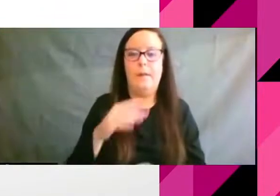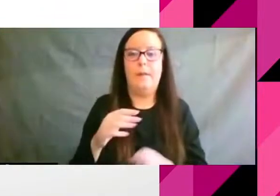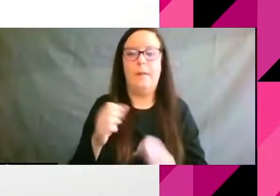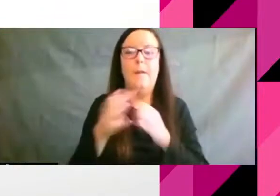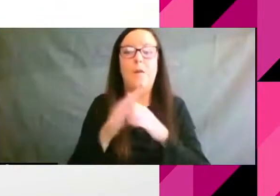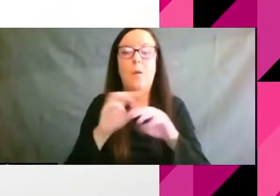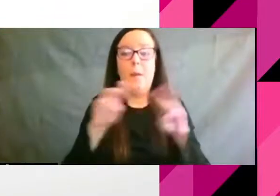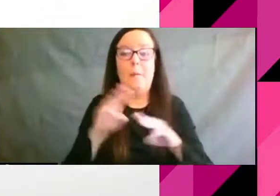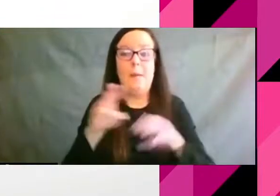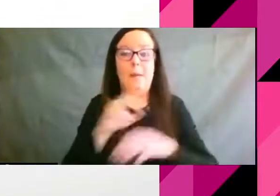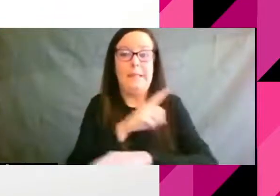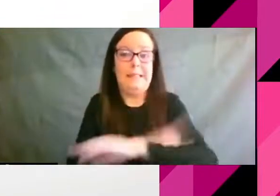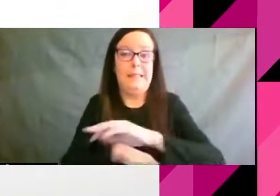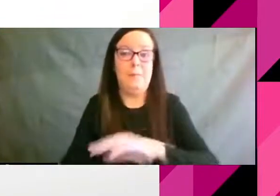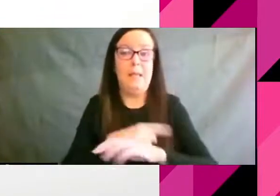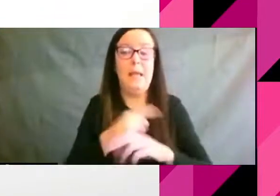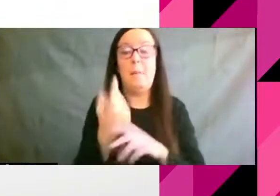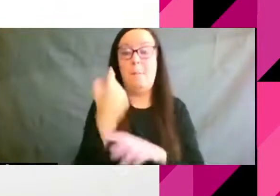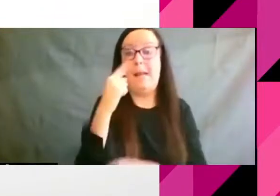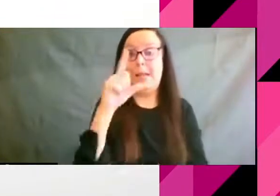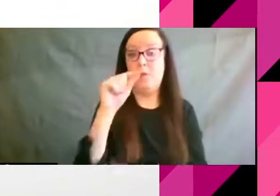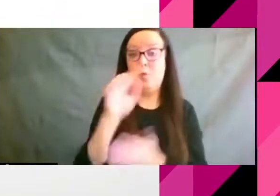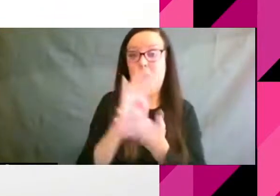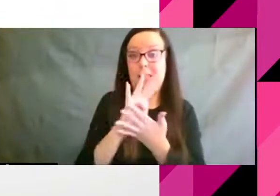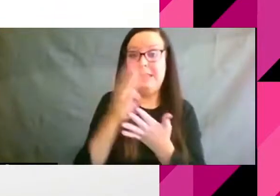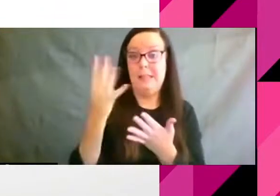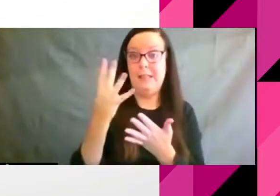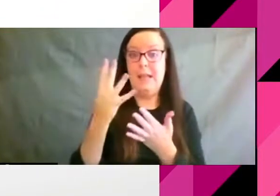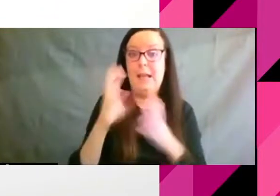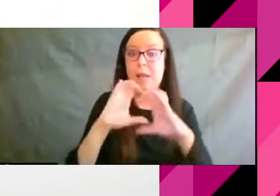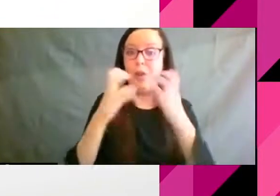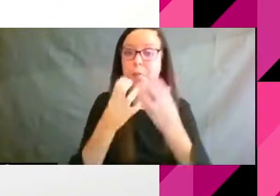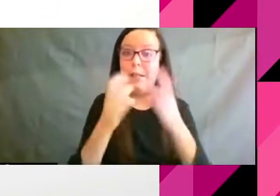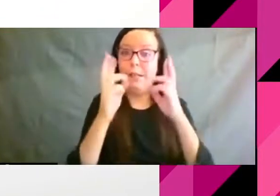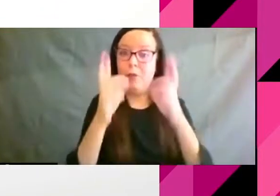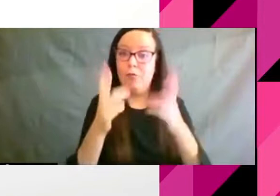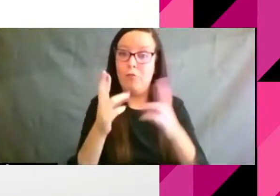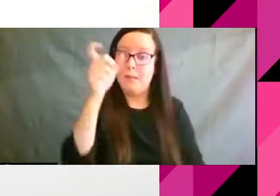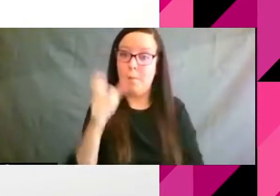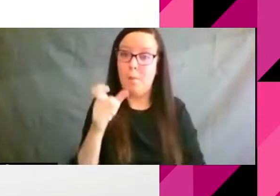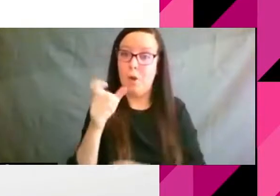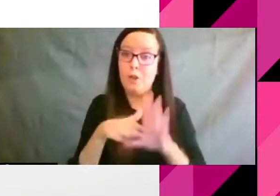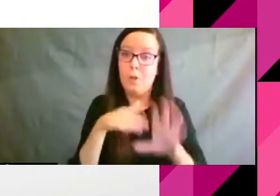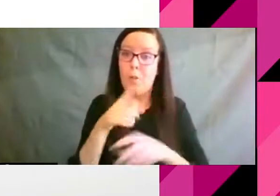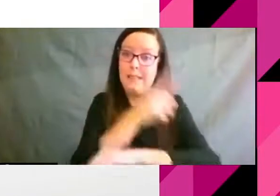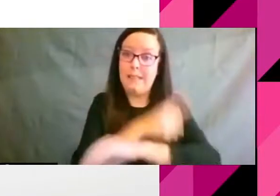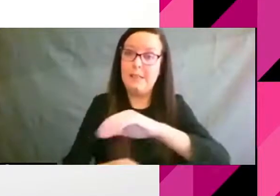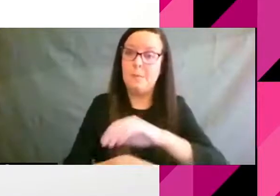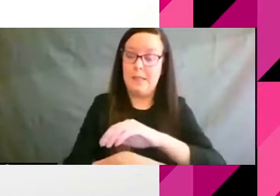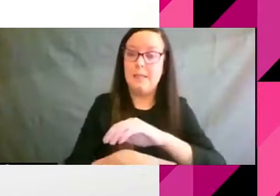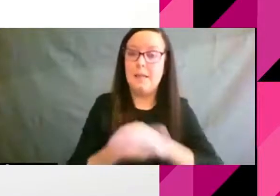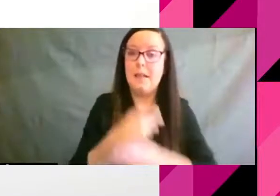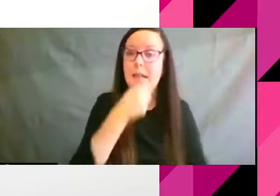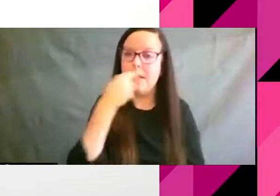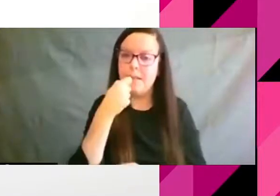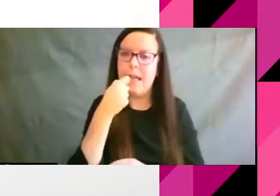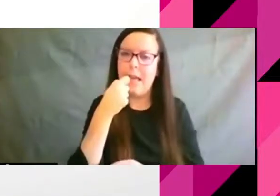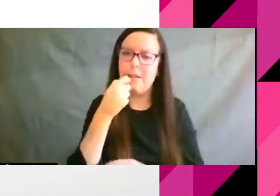And in 2019, the Committee on the Rights of Persons with Disabilities noted that while the principles are